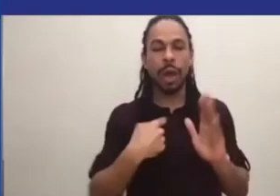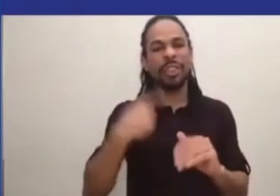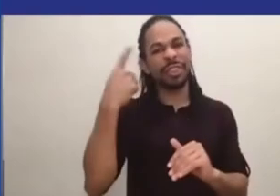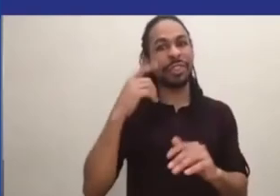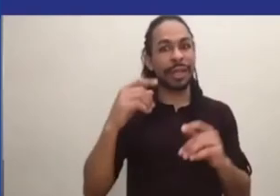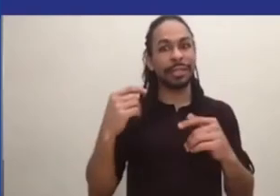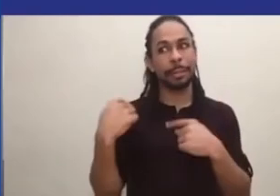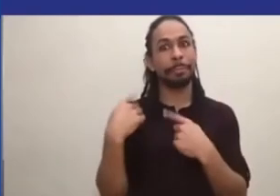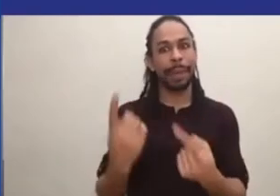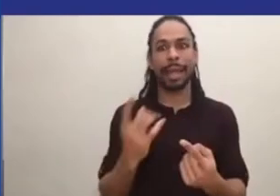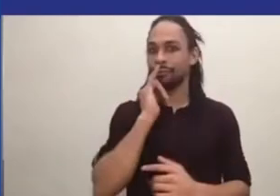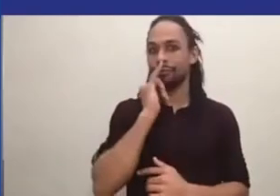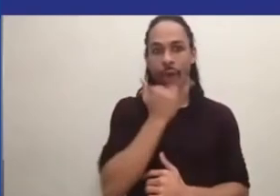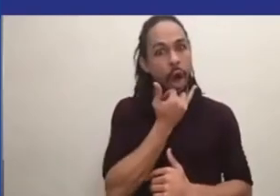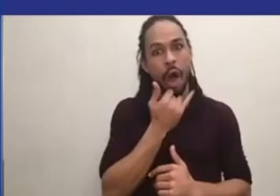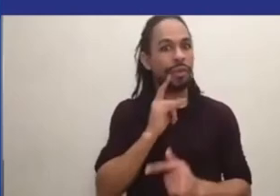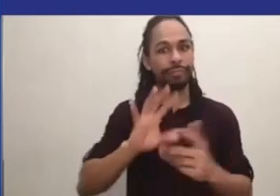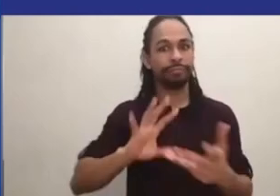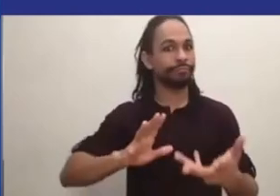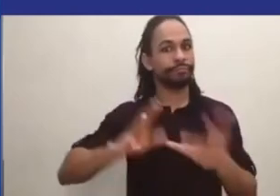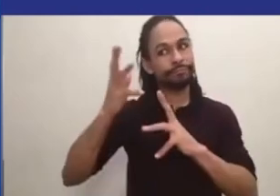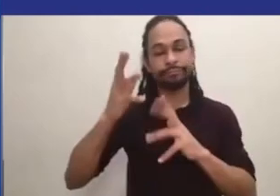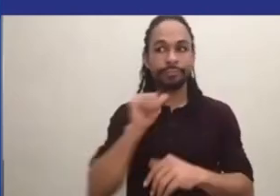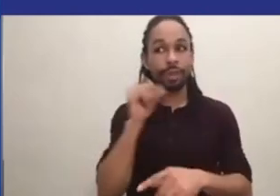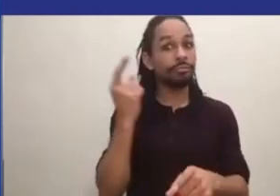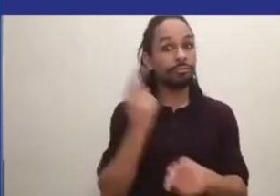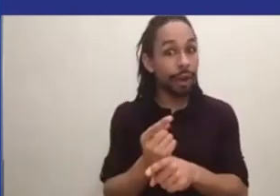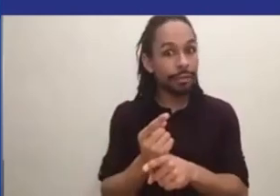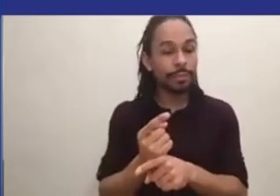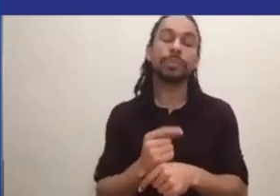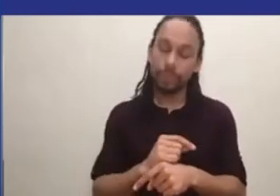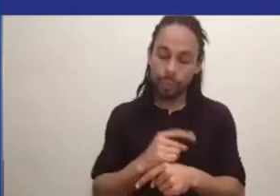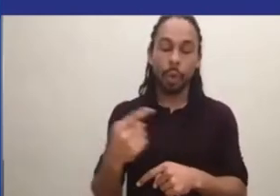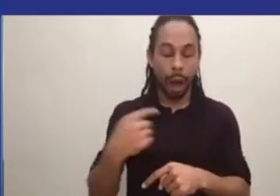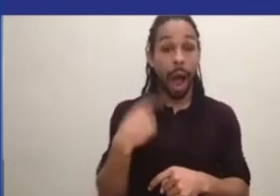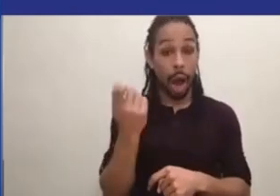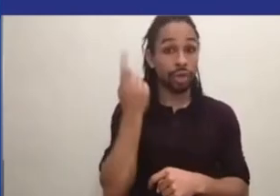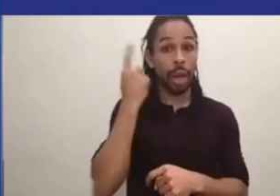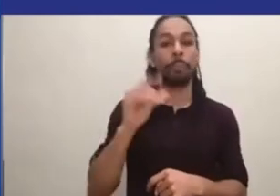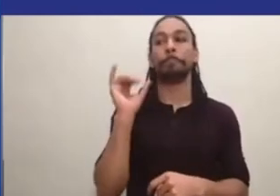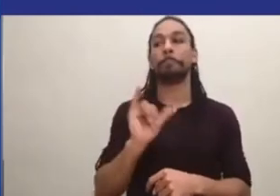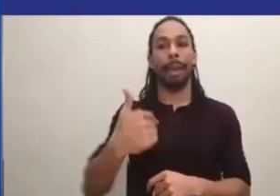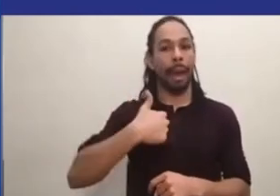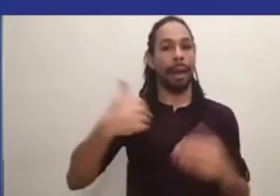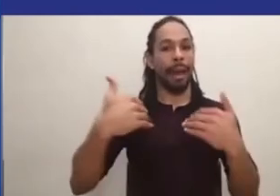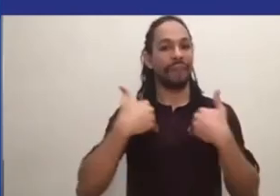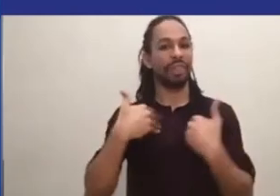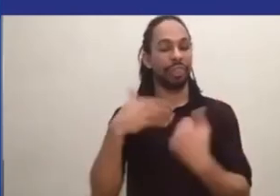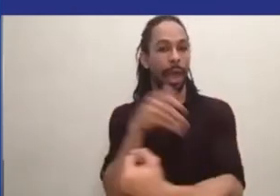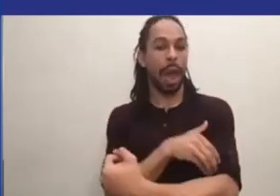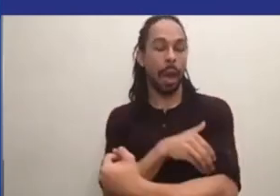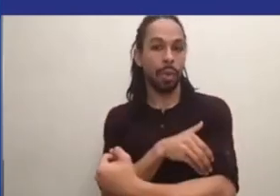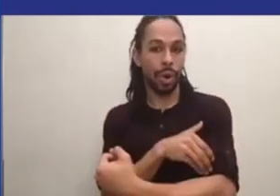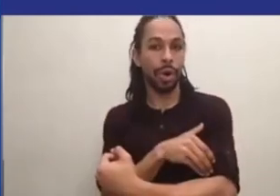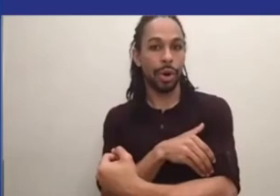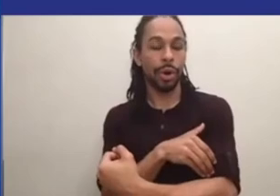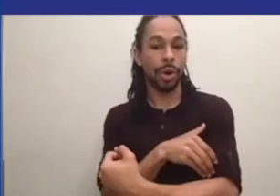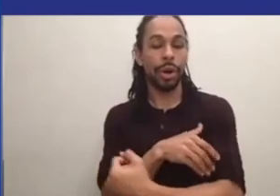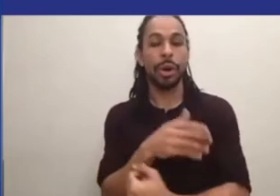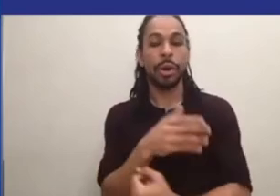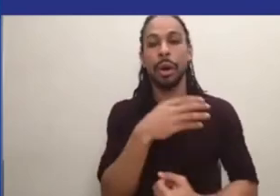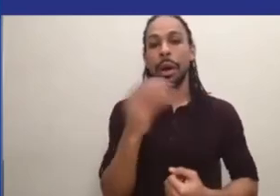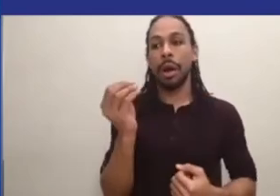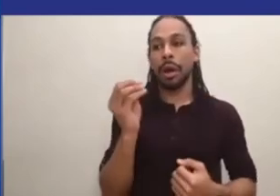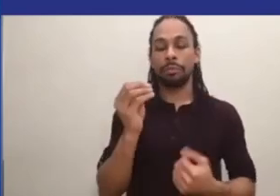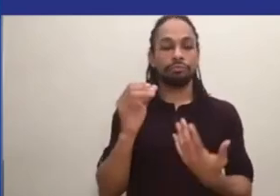I guess for me, I've been understanding that I have the power, you know, so just as you have, you want to figure